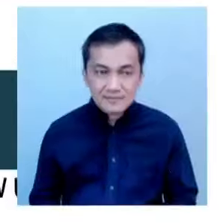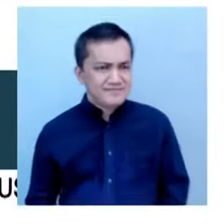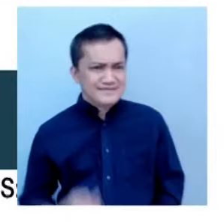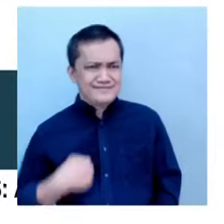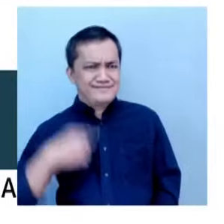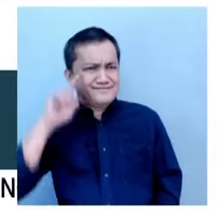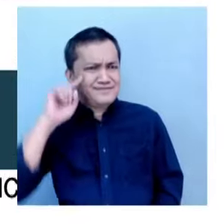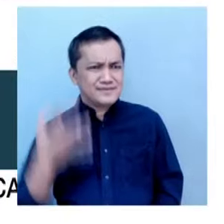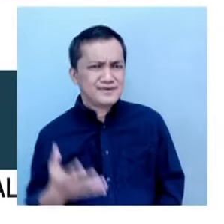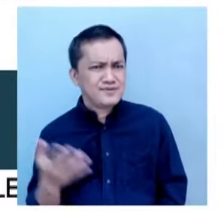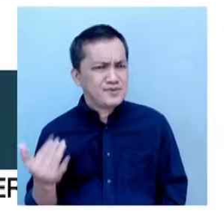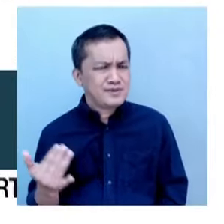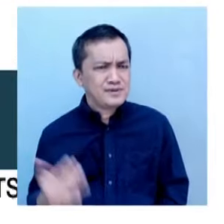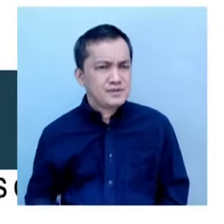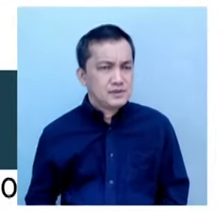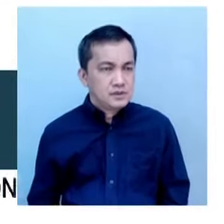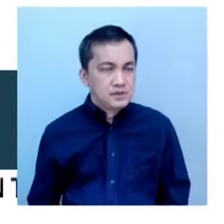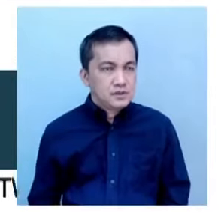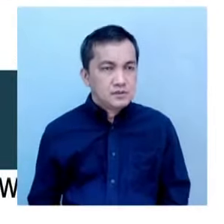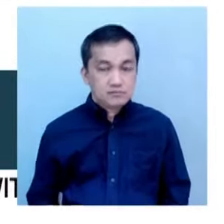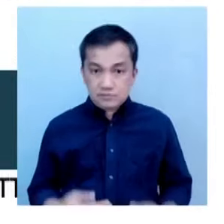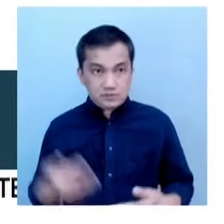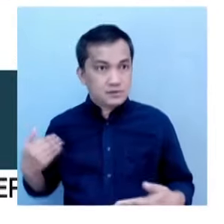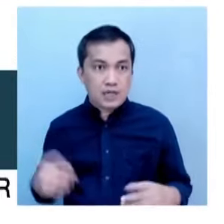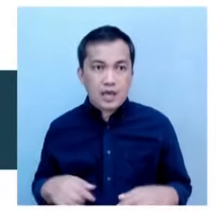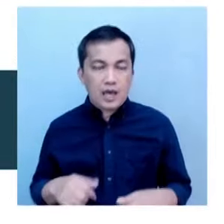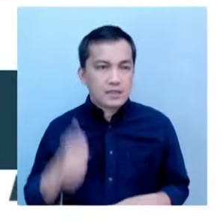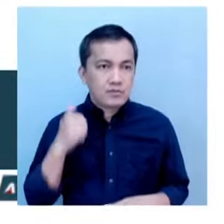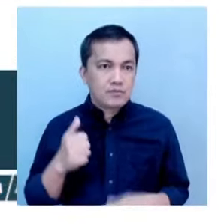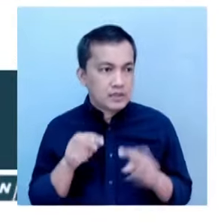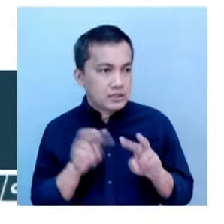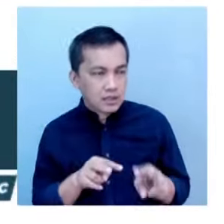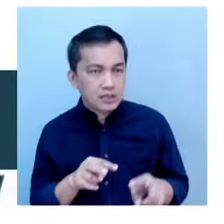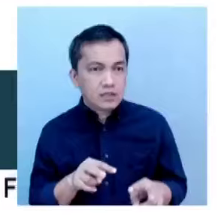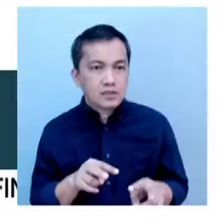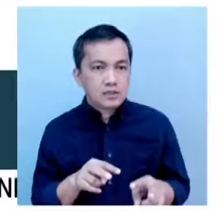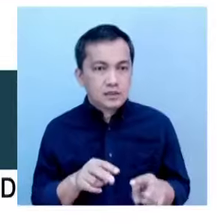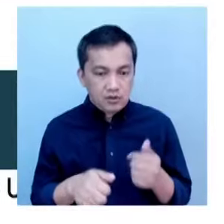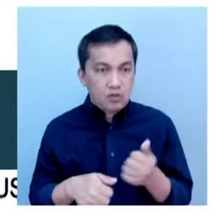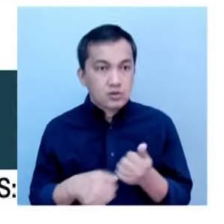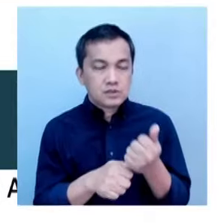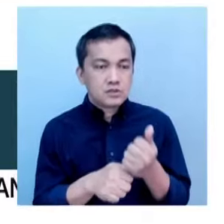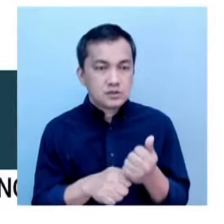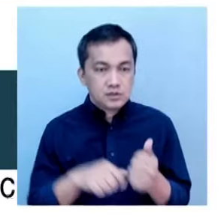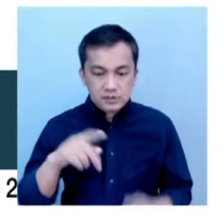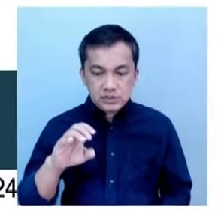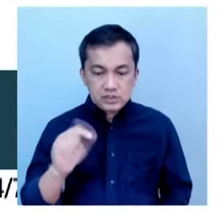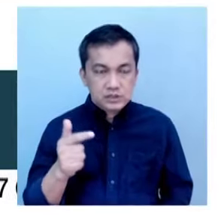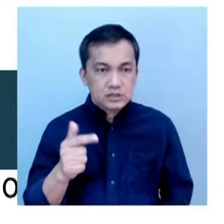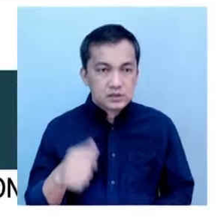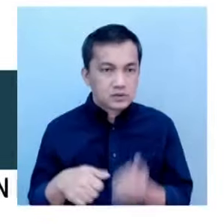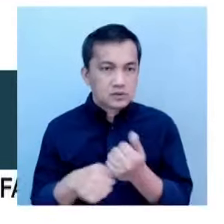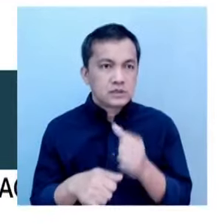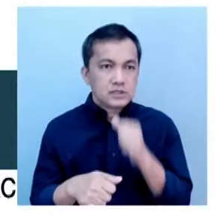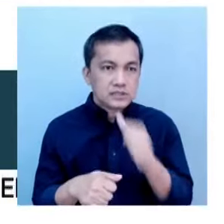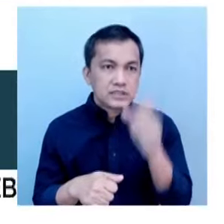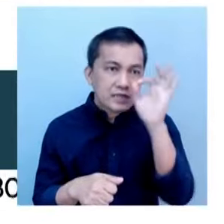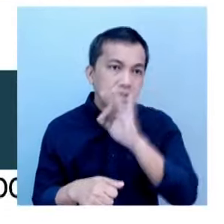I really don't have any idea, because in the first place, I wouldn't want to see auxiliary or Coast Guard auxiliaries that are not